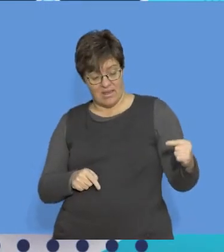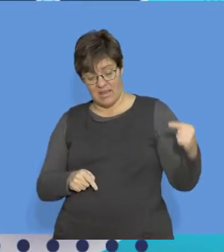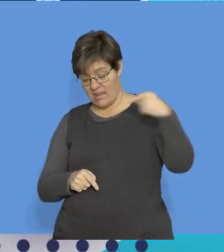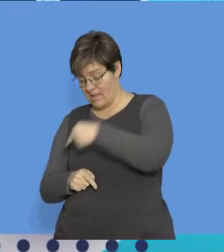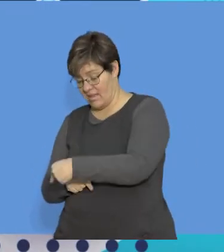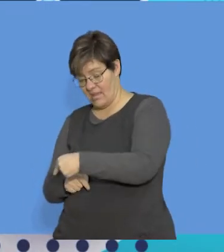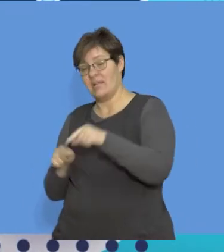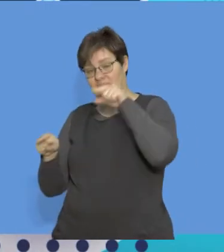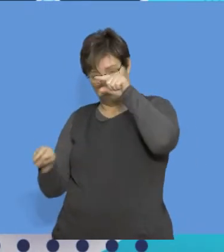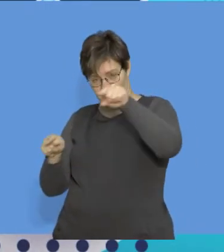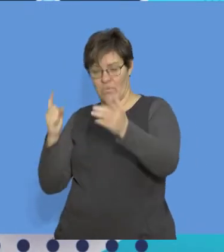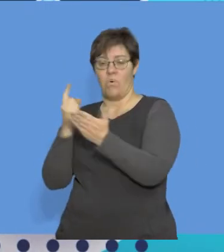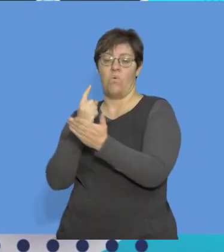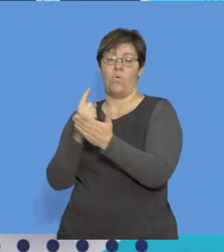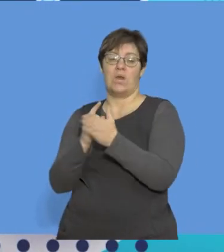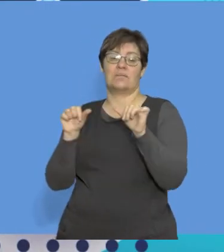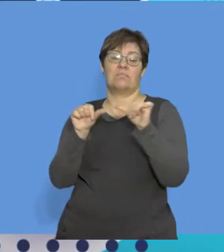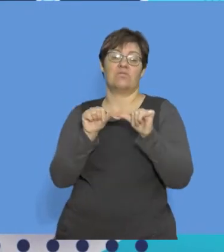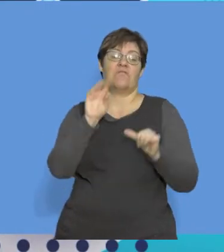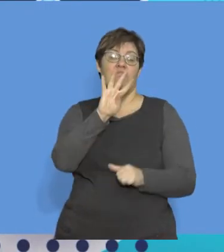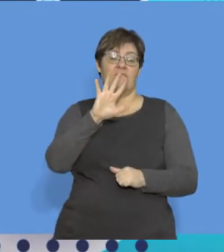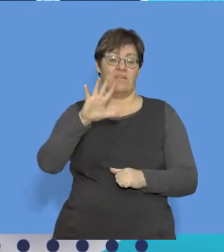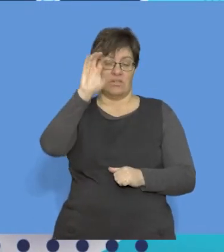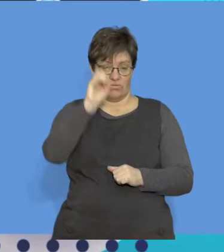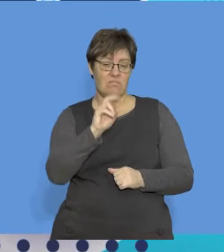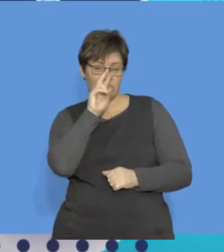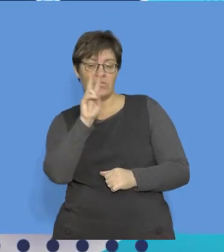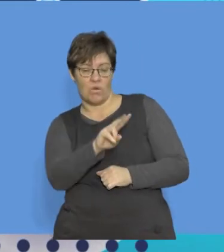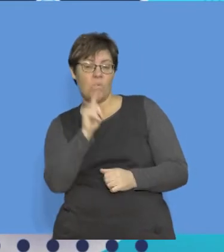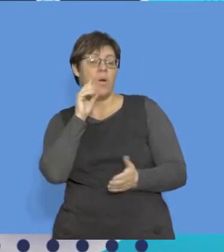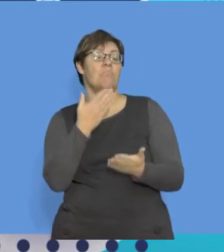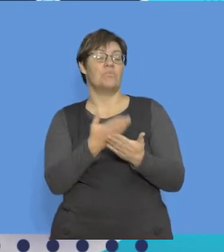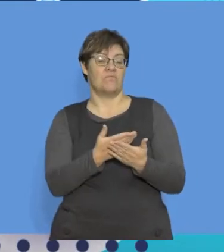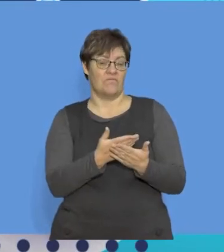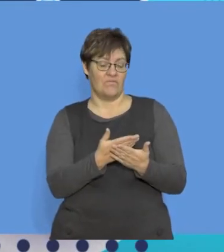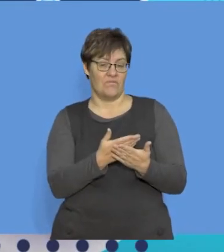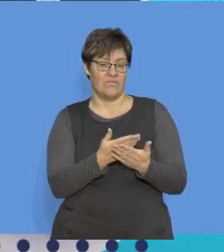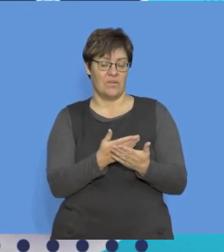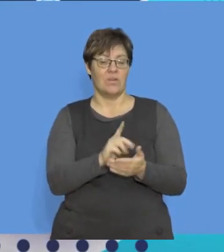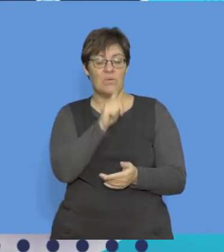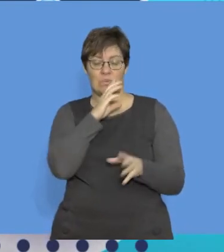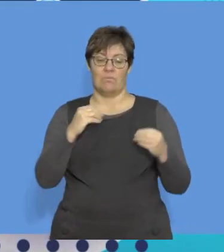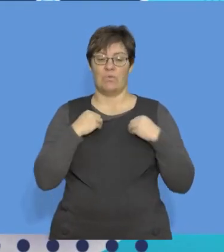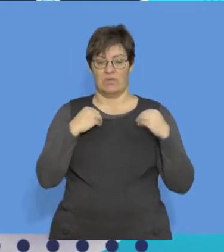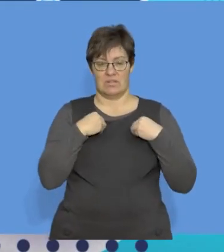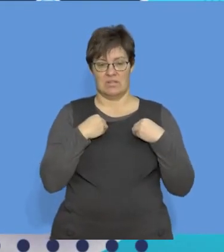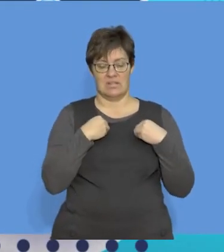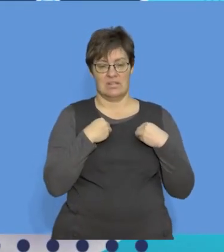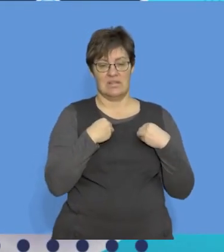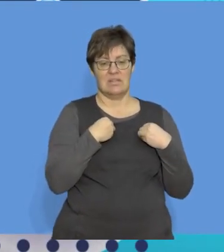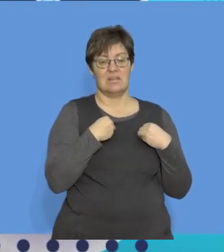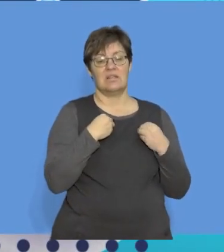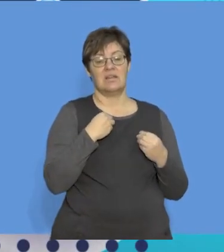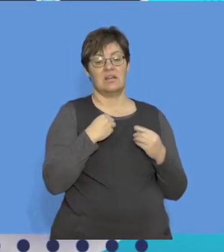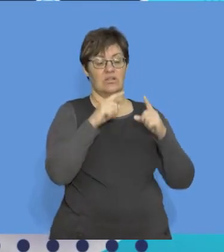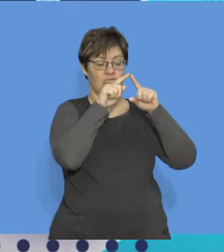45 degrees. And then we saw that we can prove that using the properties of an isosceles triangle